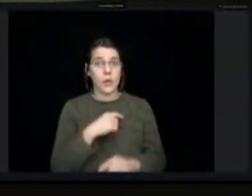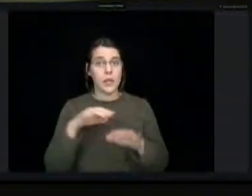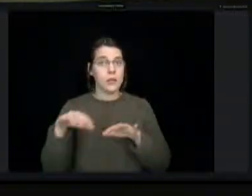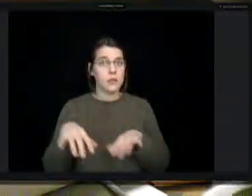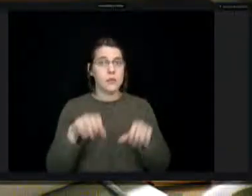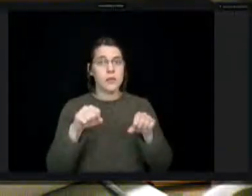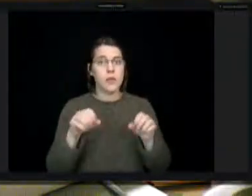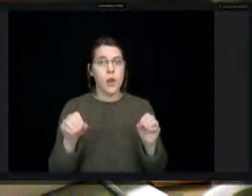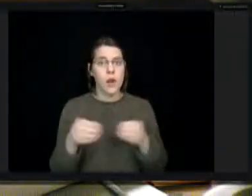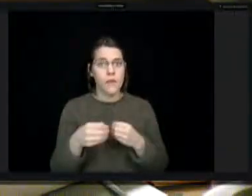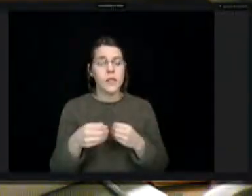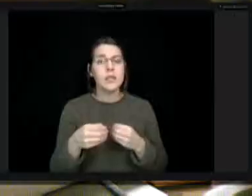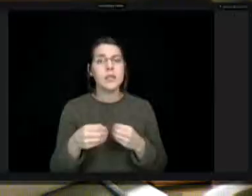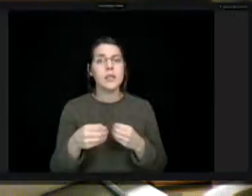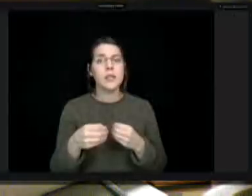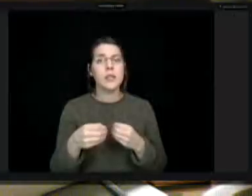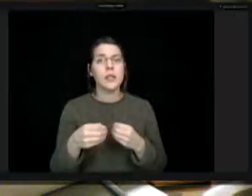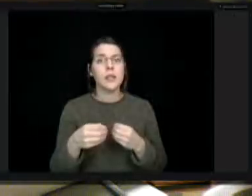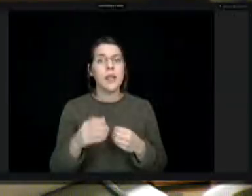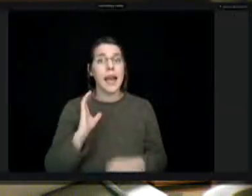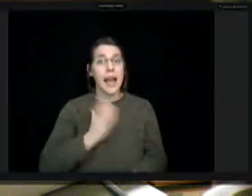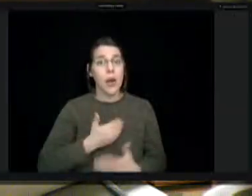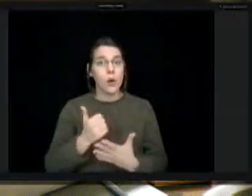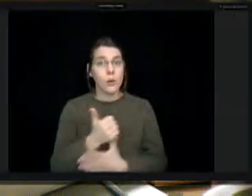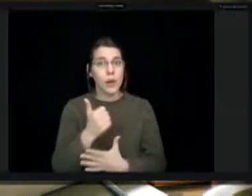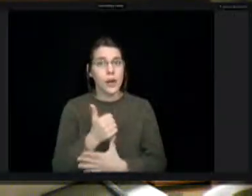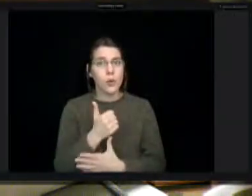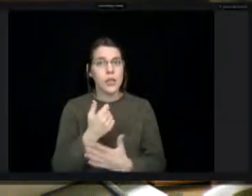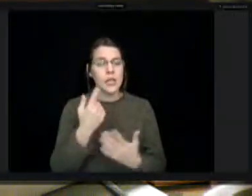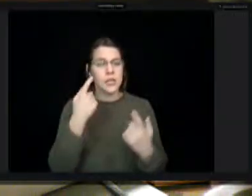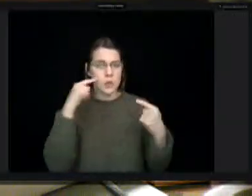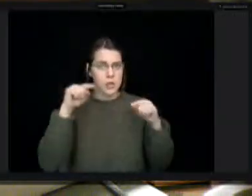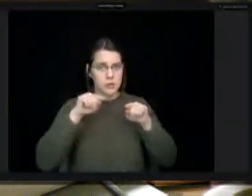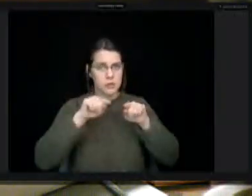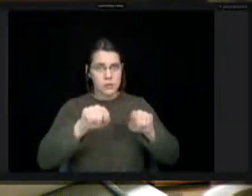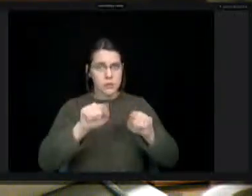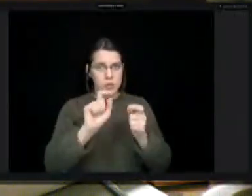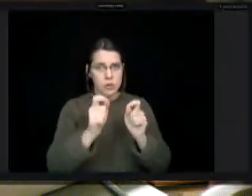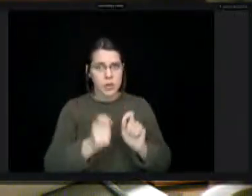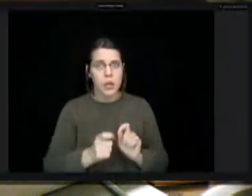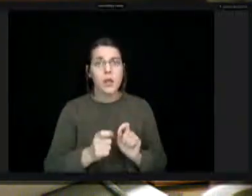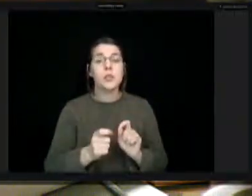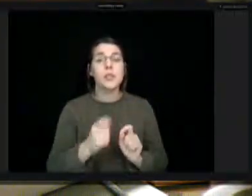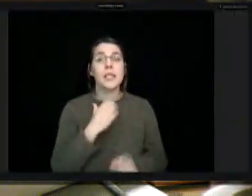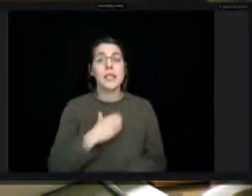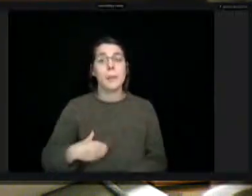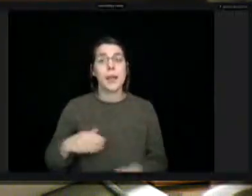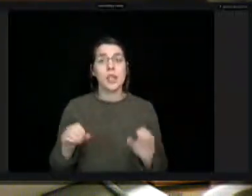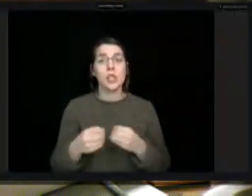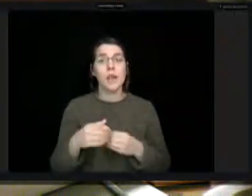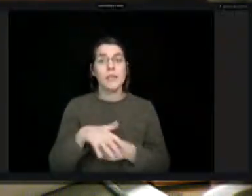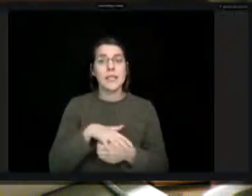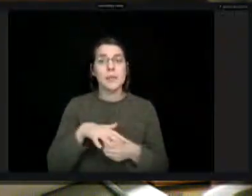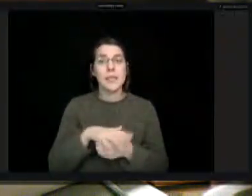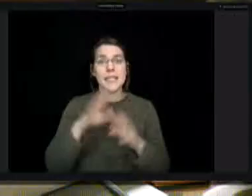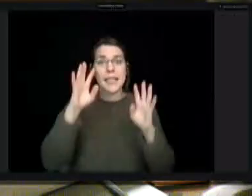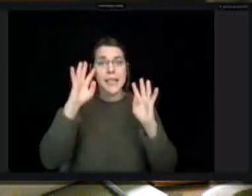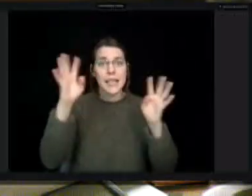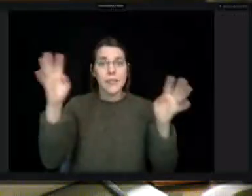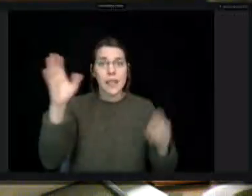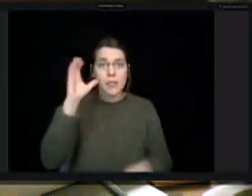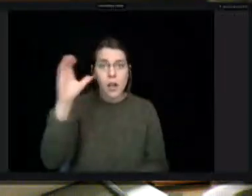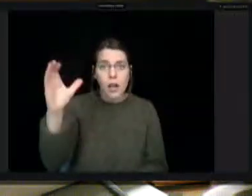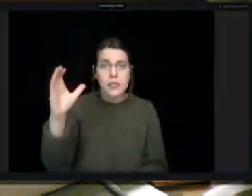realigned things that were our priorities. The idea being when we took office is that the mayor's office being a space in which innovative concepts